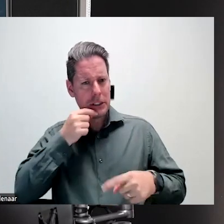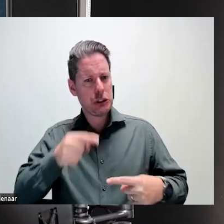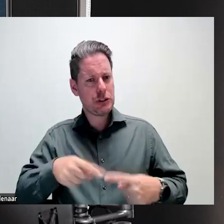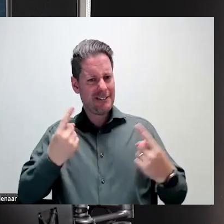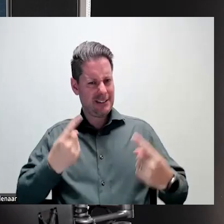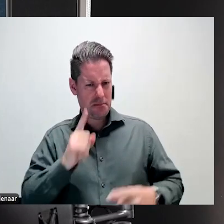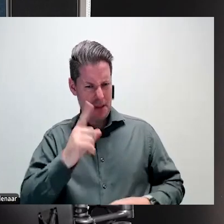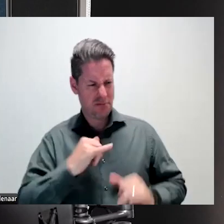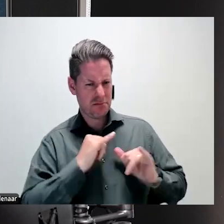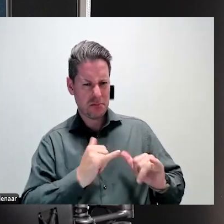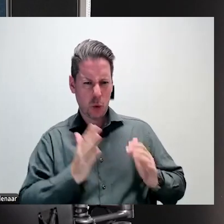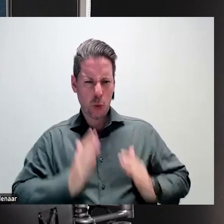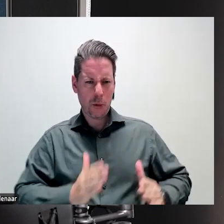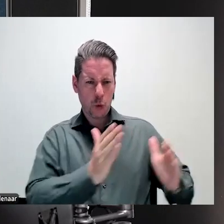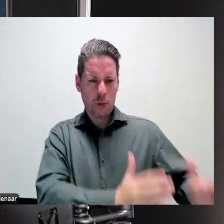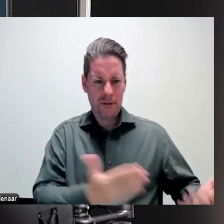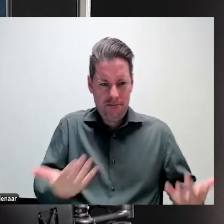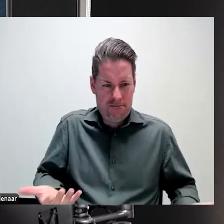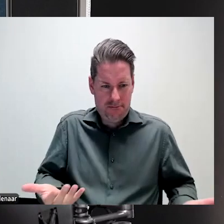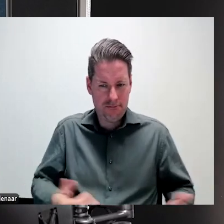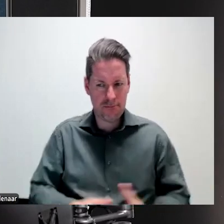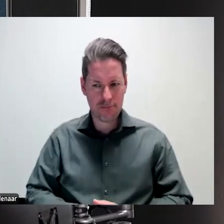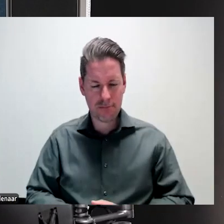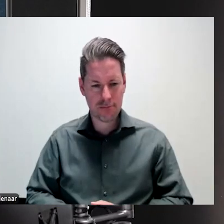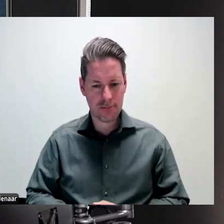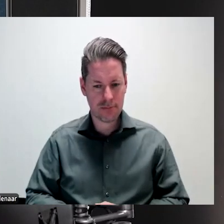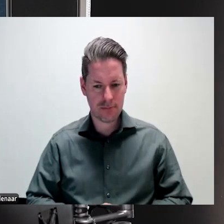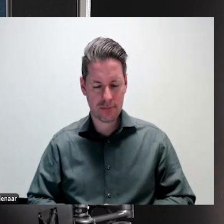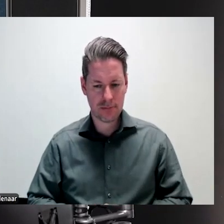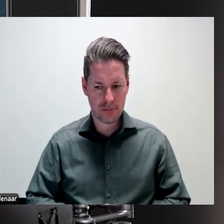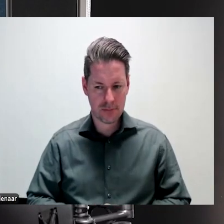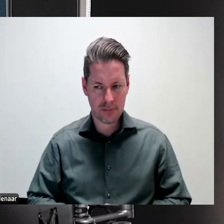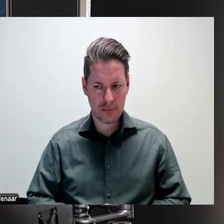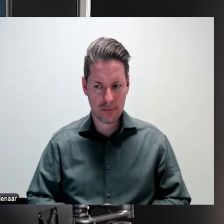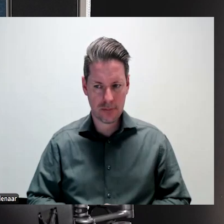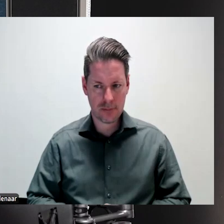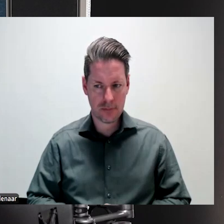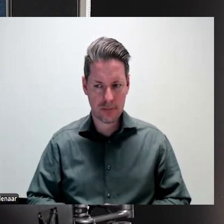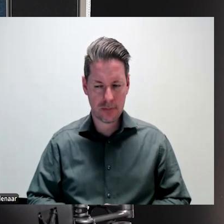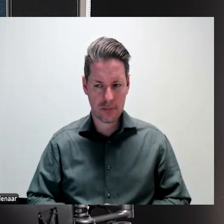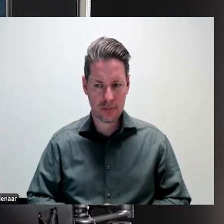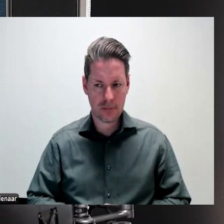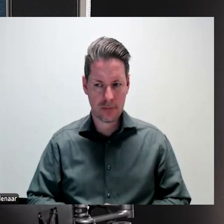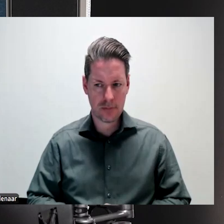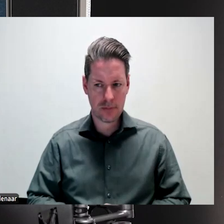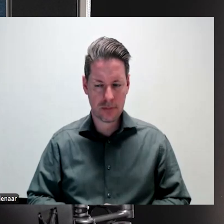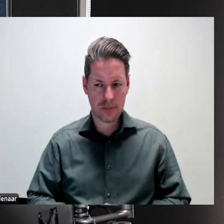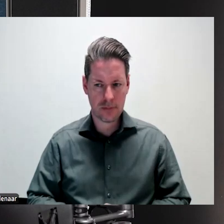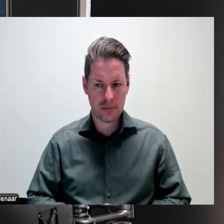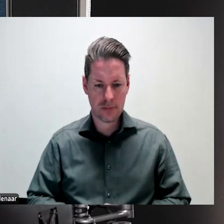true. One of my big problems is that I didn't realise until I was into my